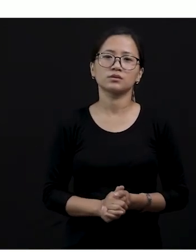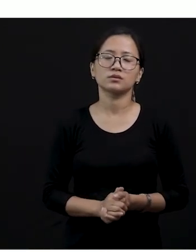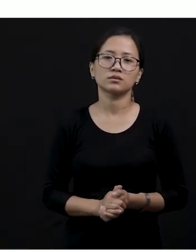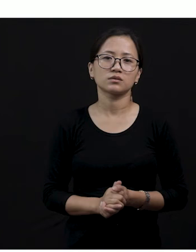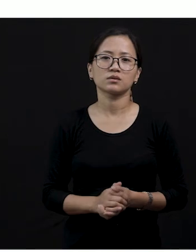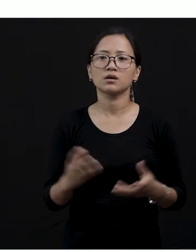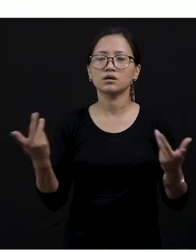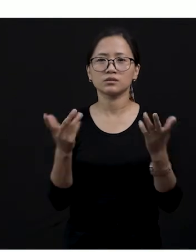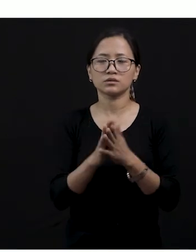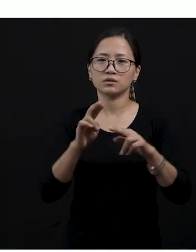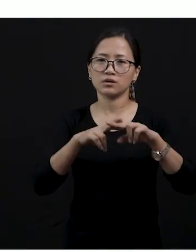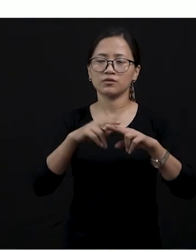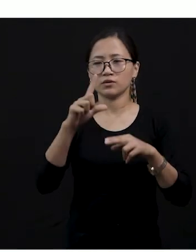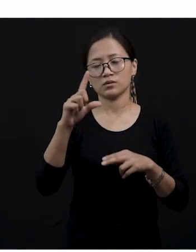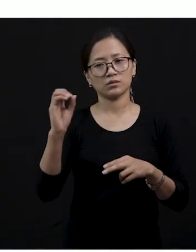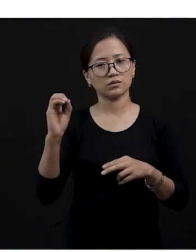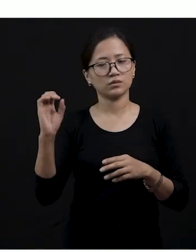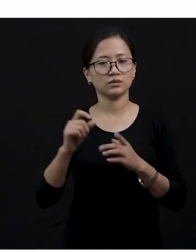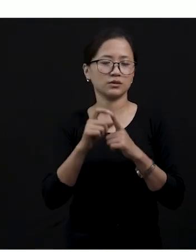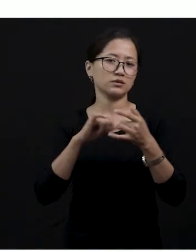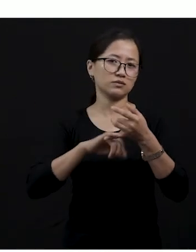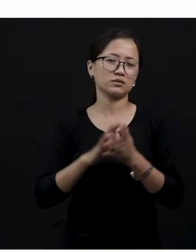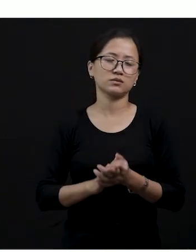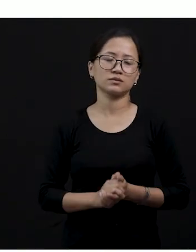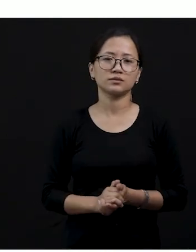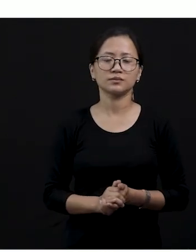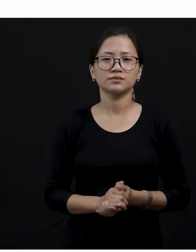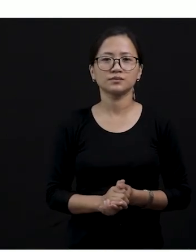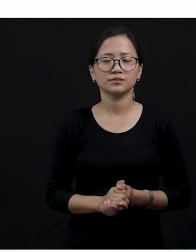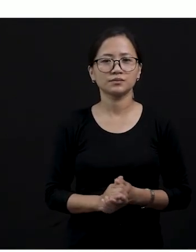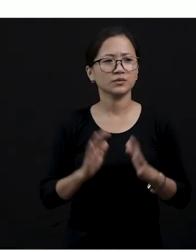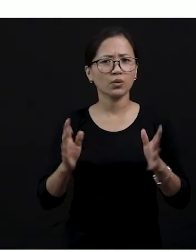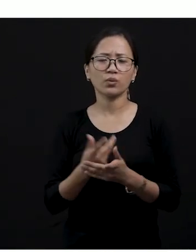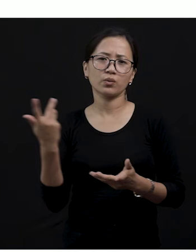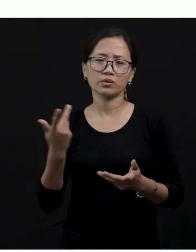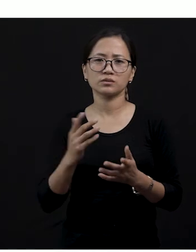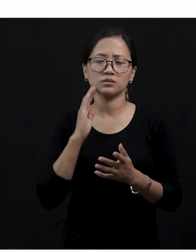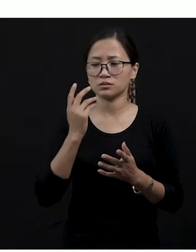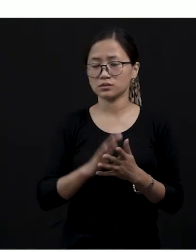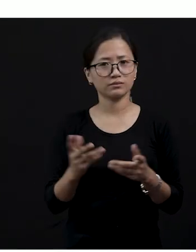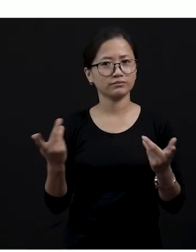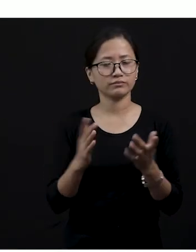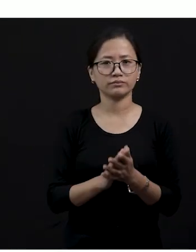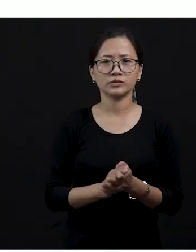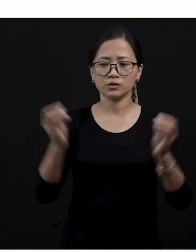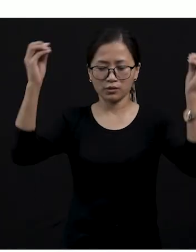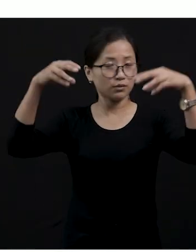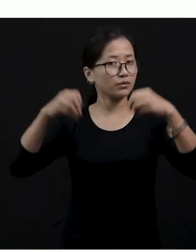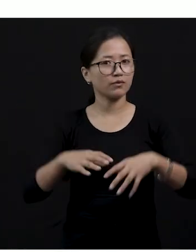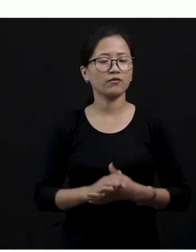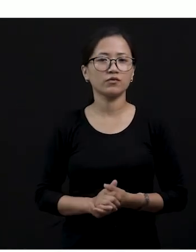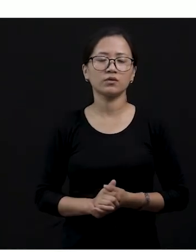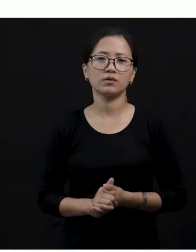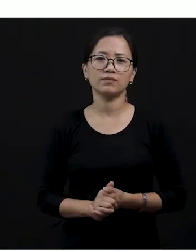how the floods happens, okay? And when there is no rainfall, what happens? When there is no